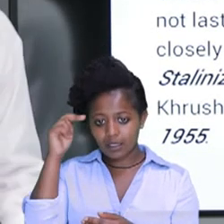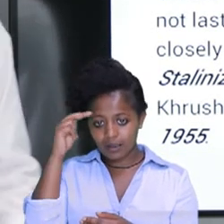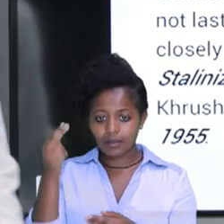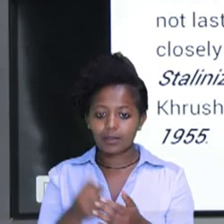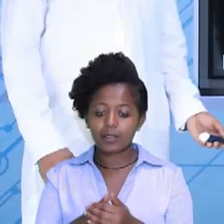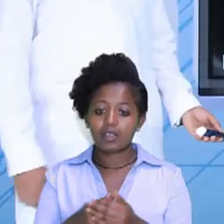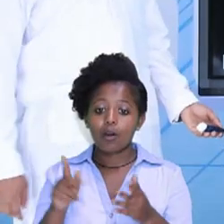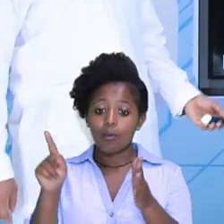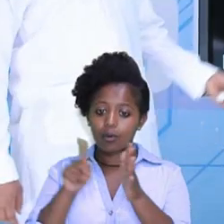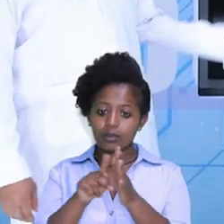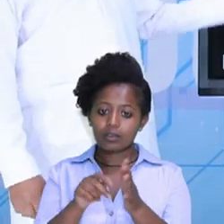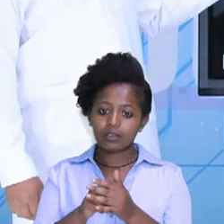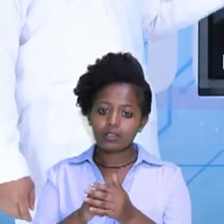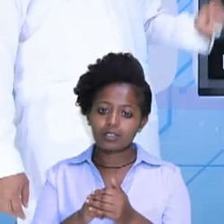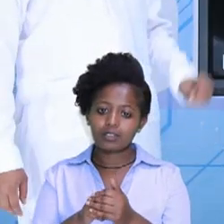de-Stalinization policy.